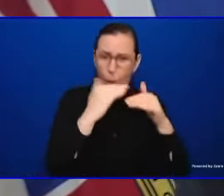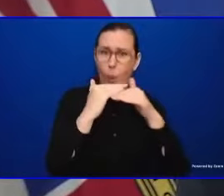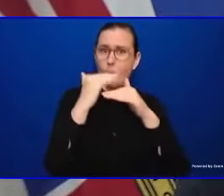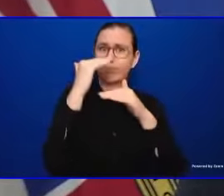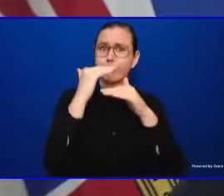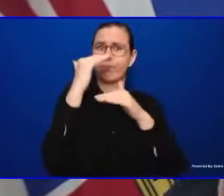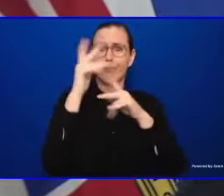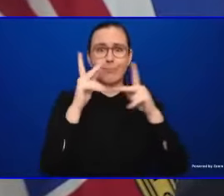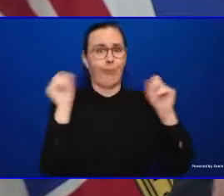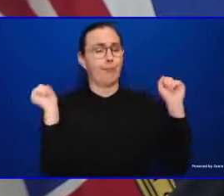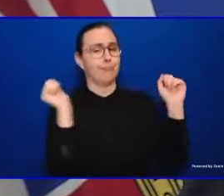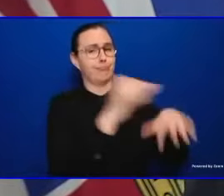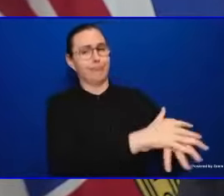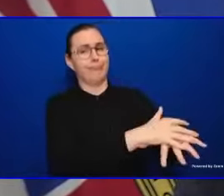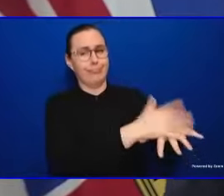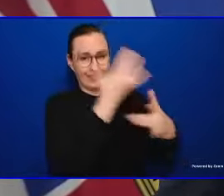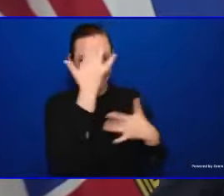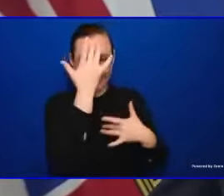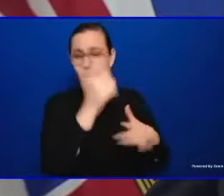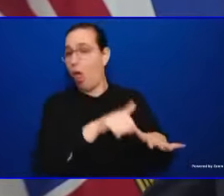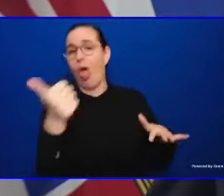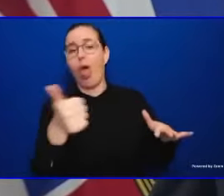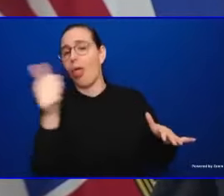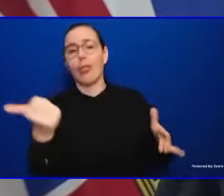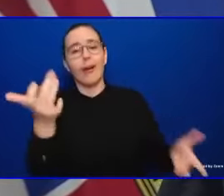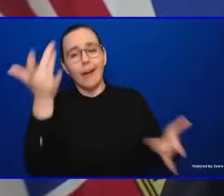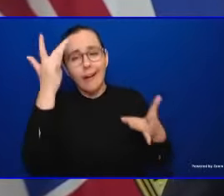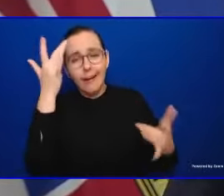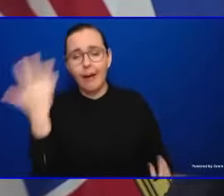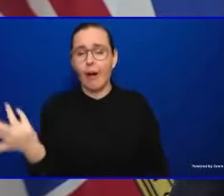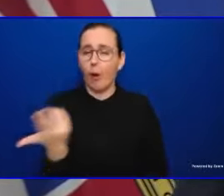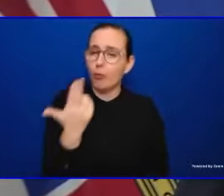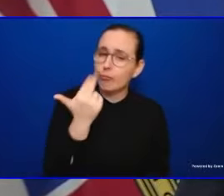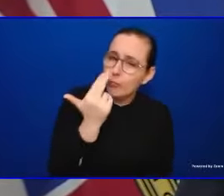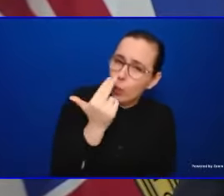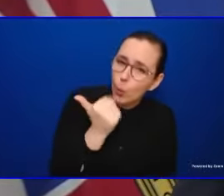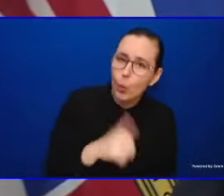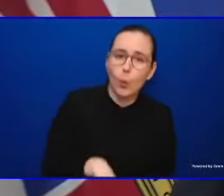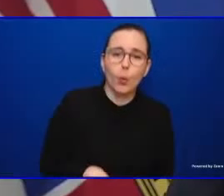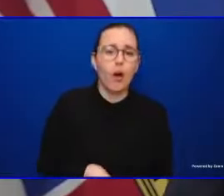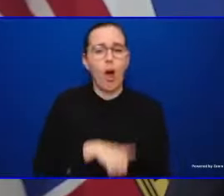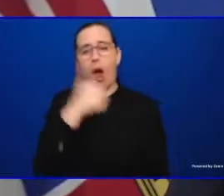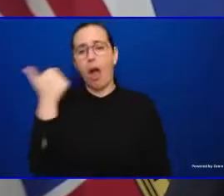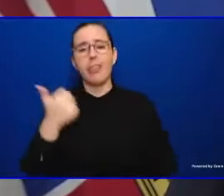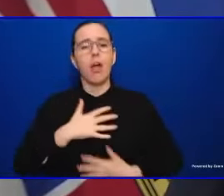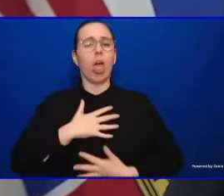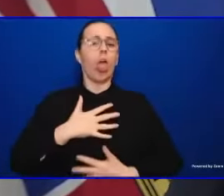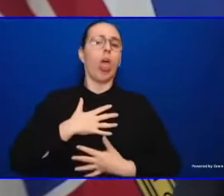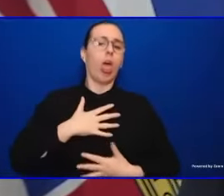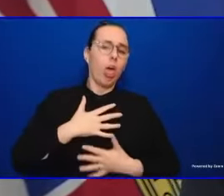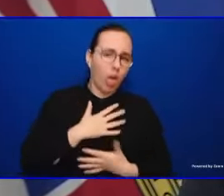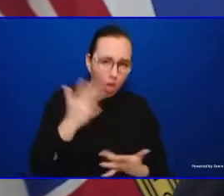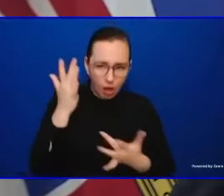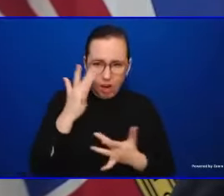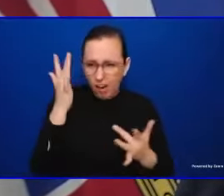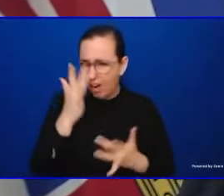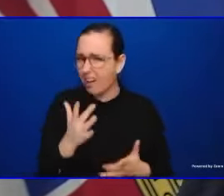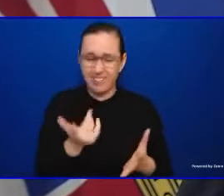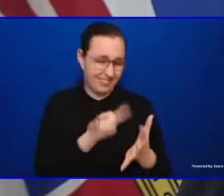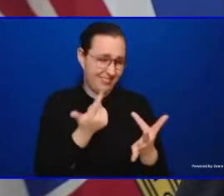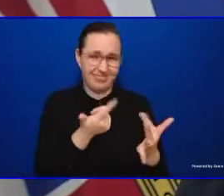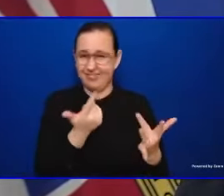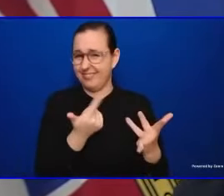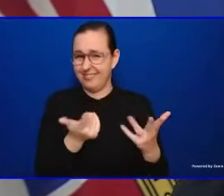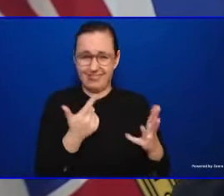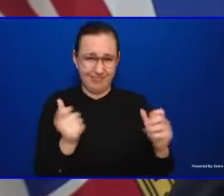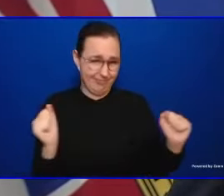people dealing with things such as influenza, but other respiratory illness, particularly vulnerable people, and other conditions that people